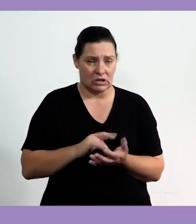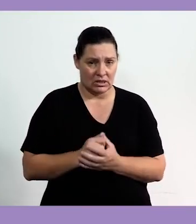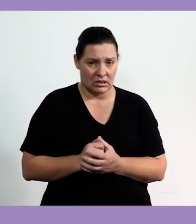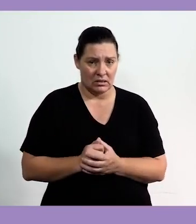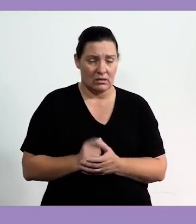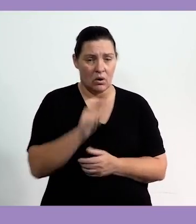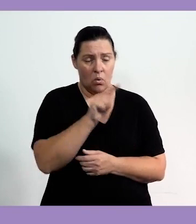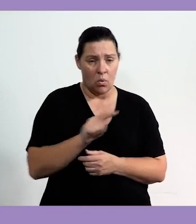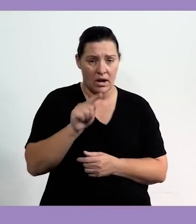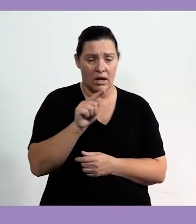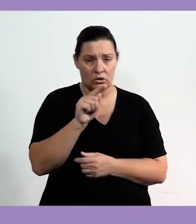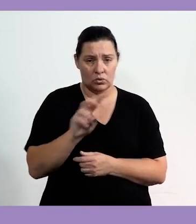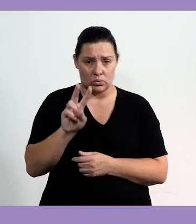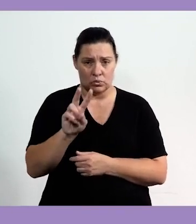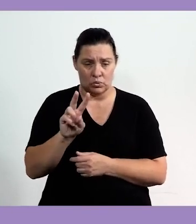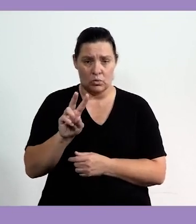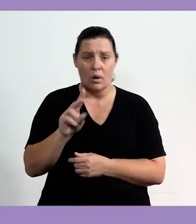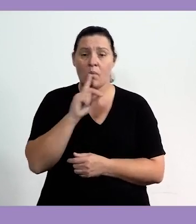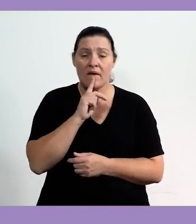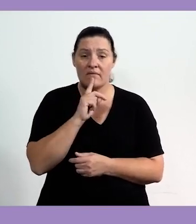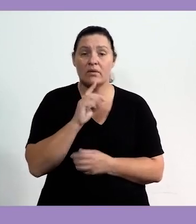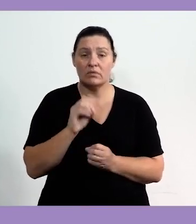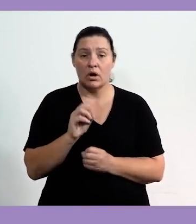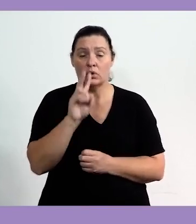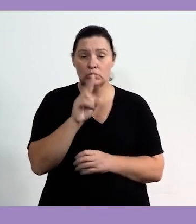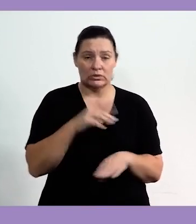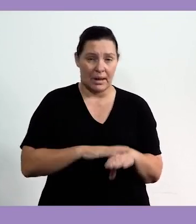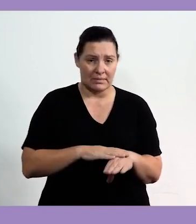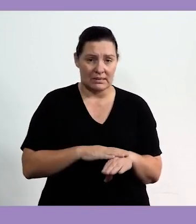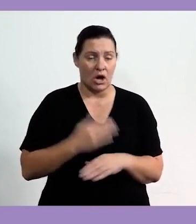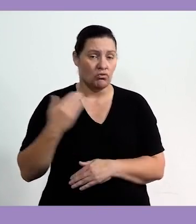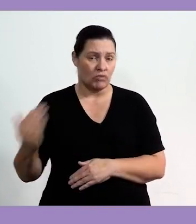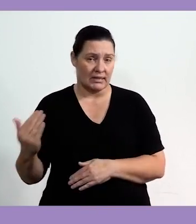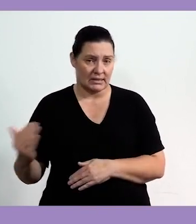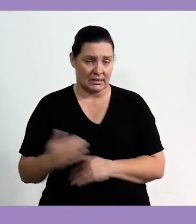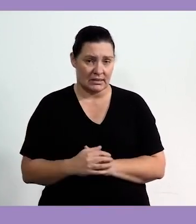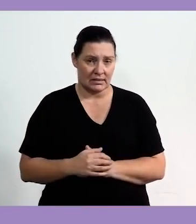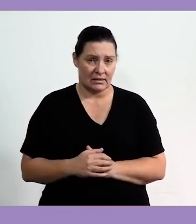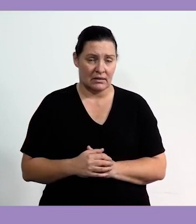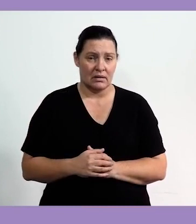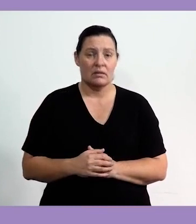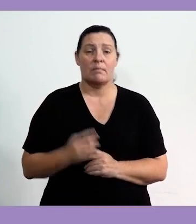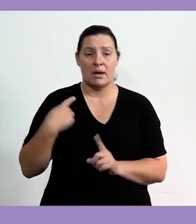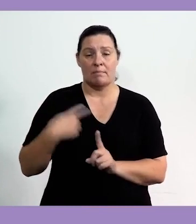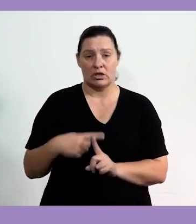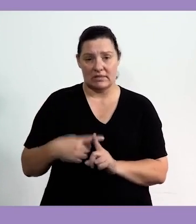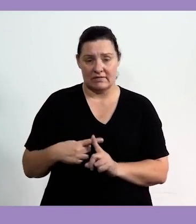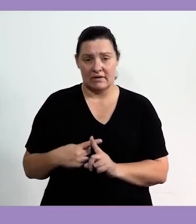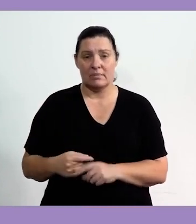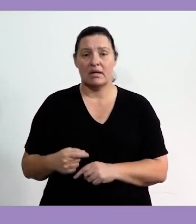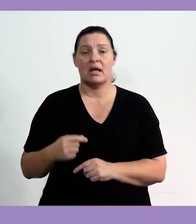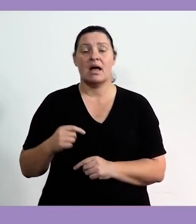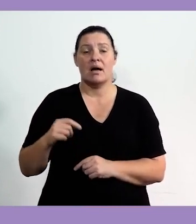to the ones position. So that is 1, 2. We have moved it 2 times to the right. Right